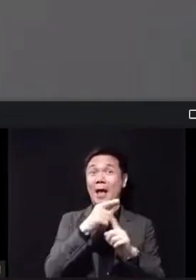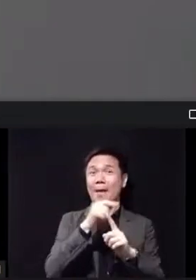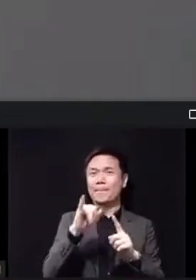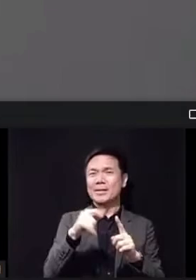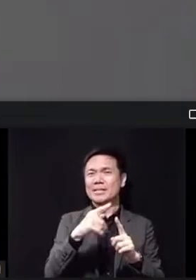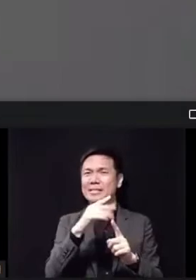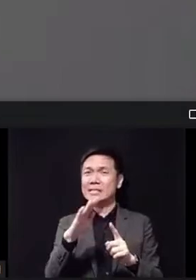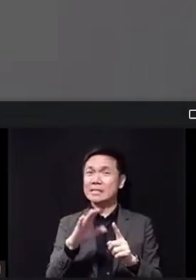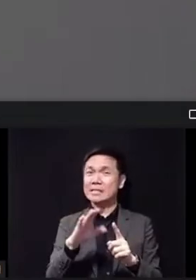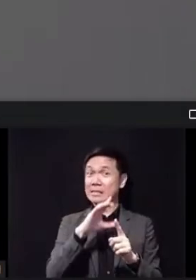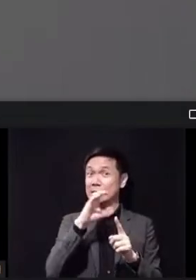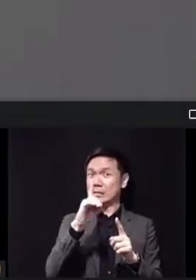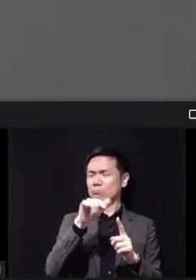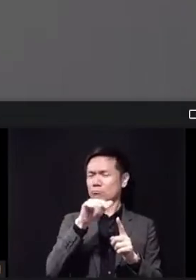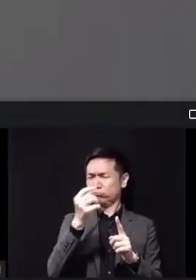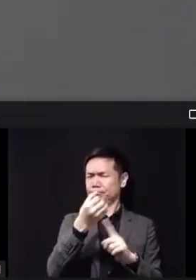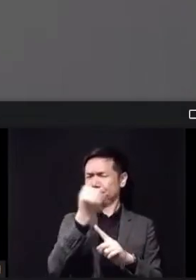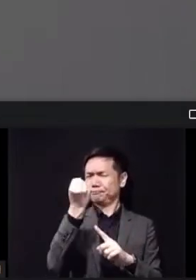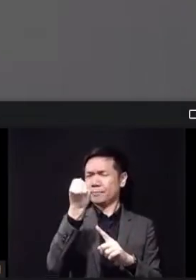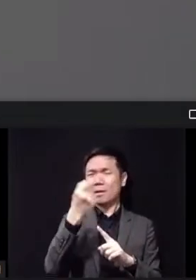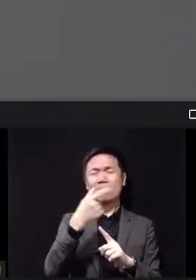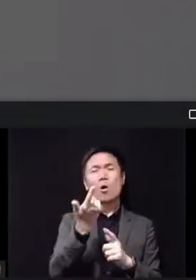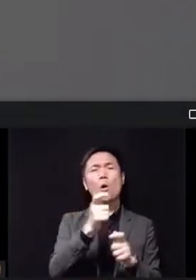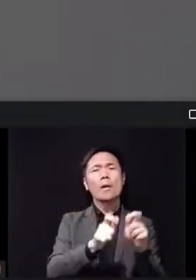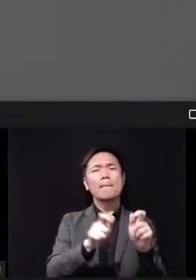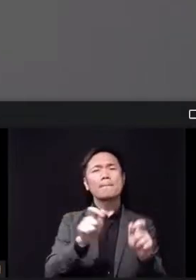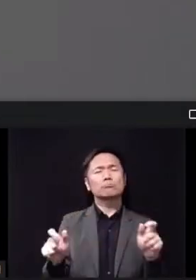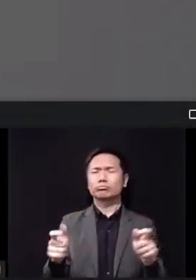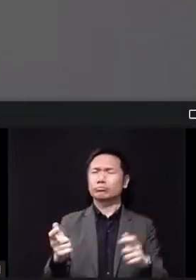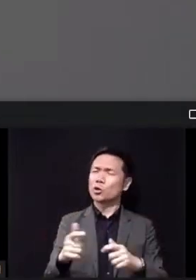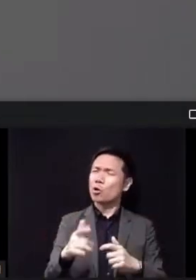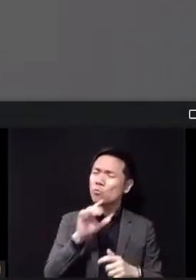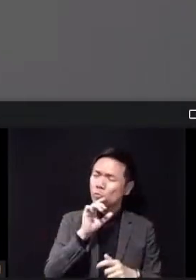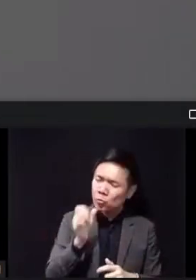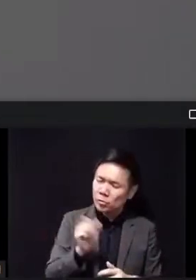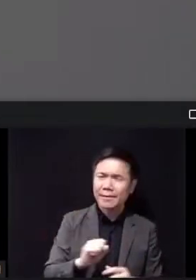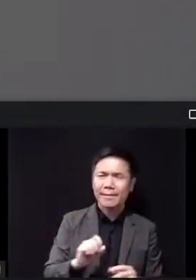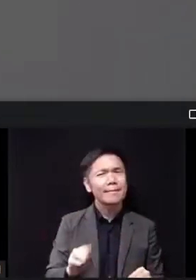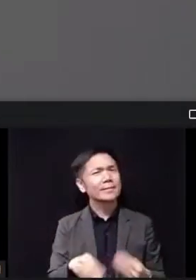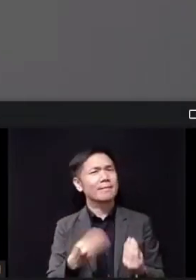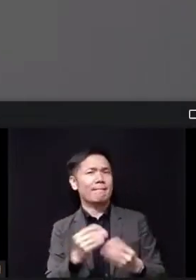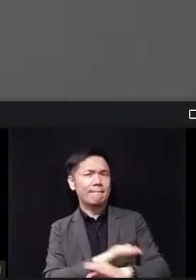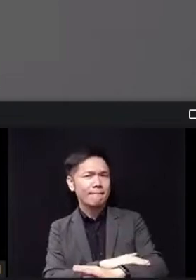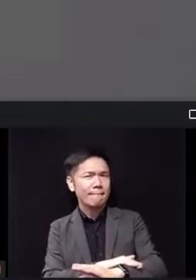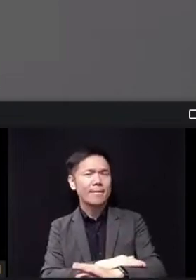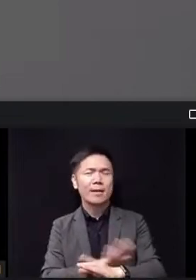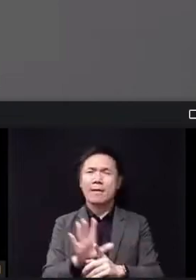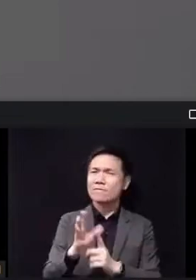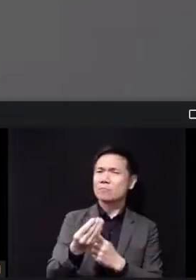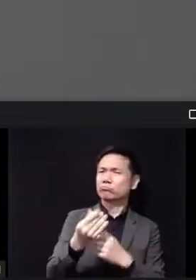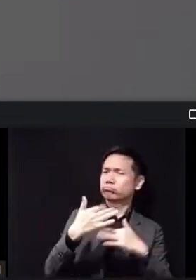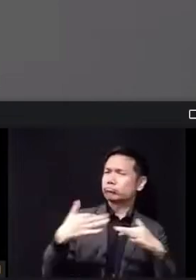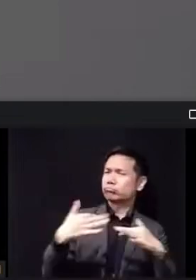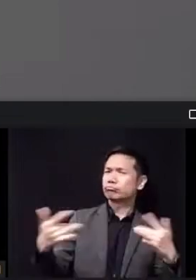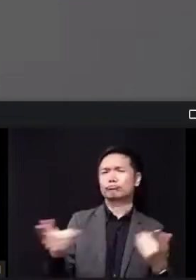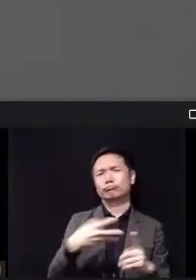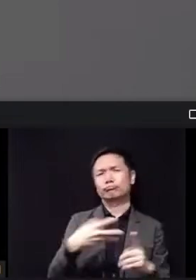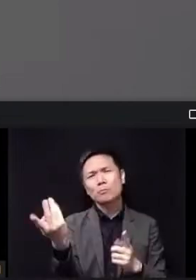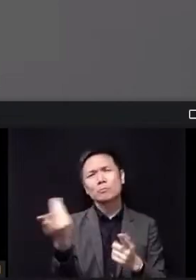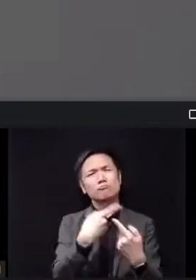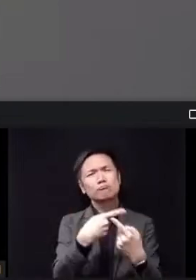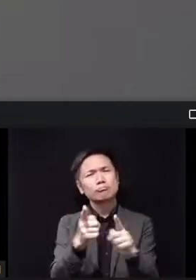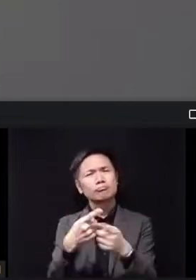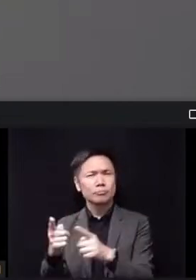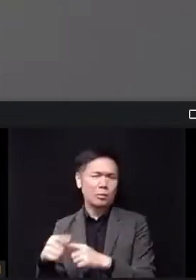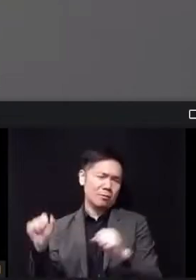all, where every individual, regardless of age, cultural background, diversity, can freely